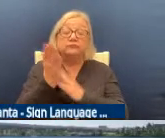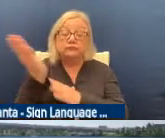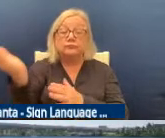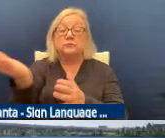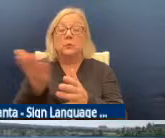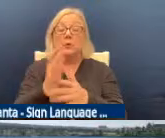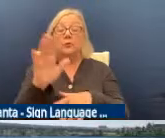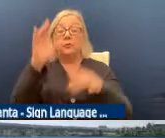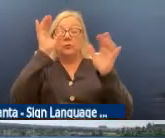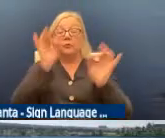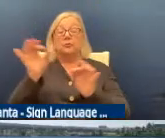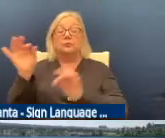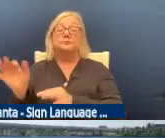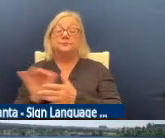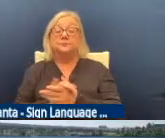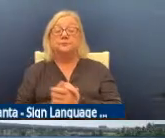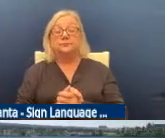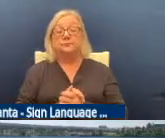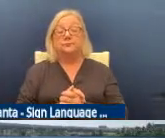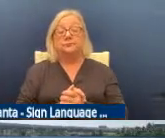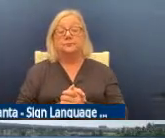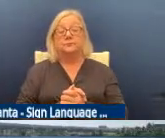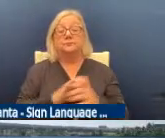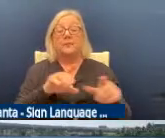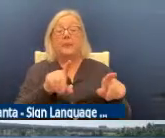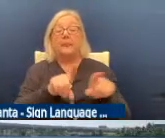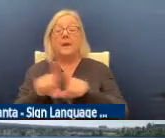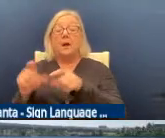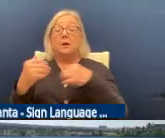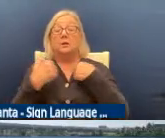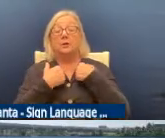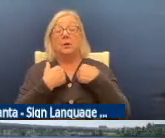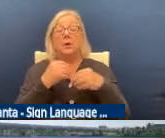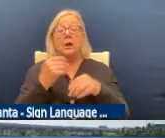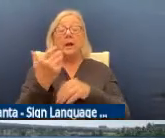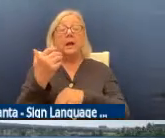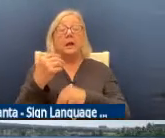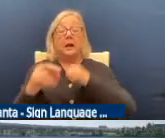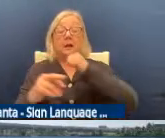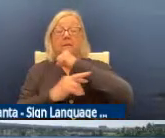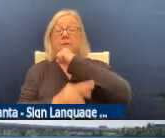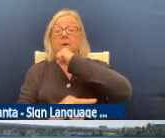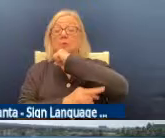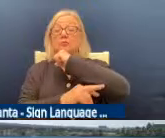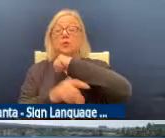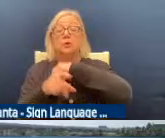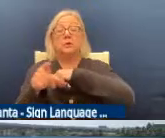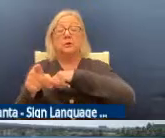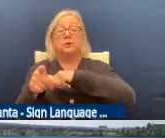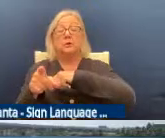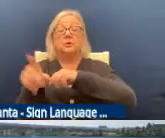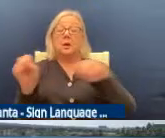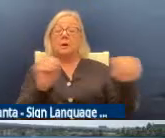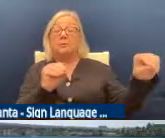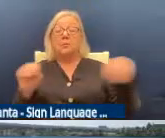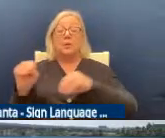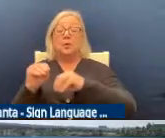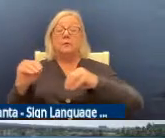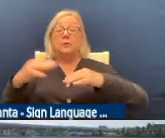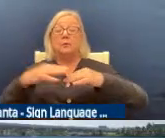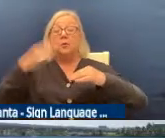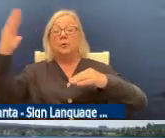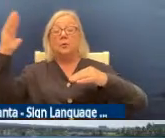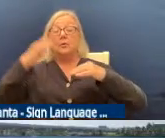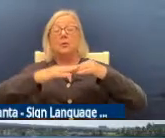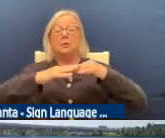then if we do have a change to movable span from this work, then we would need to make sure and adjust our